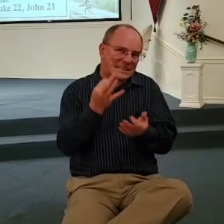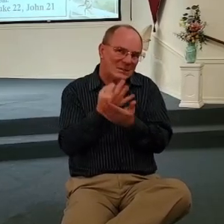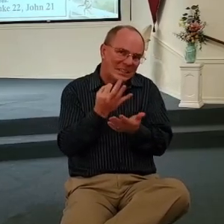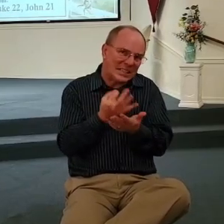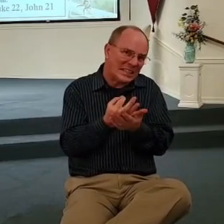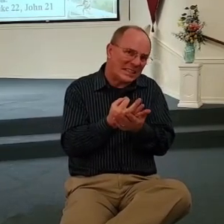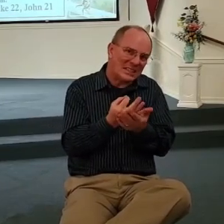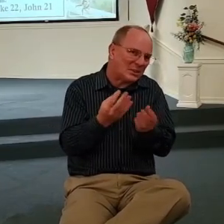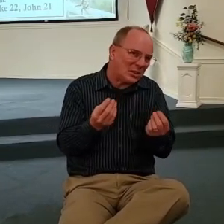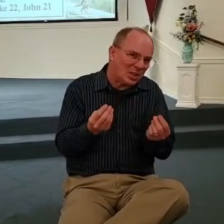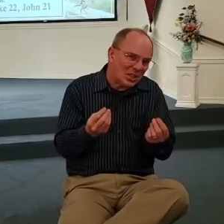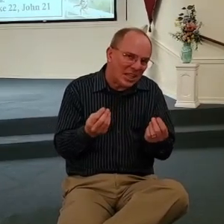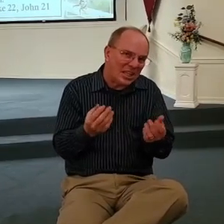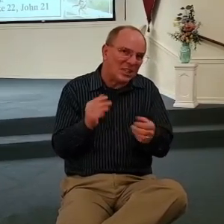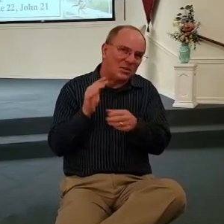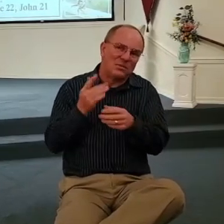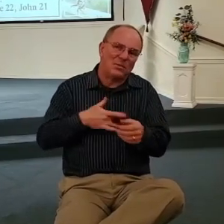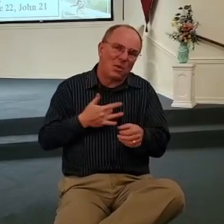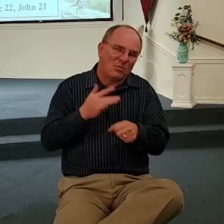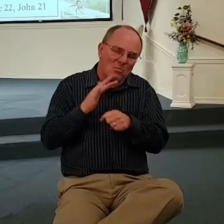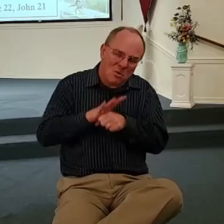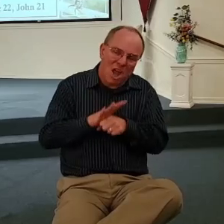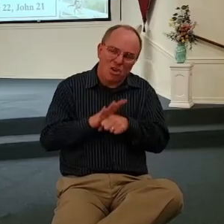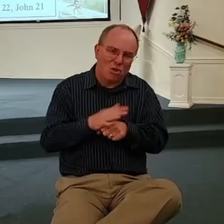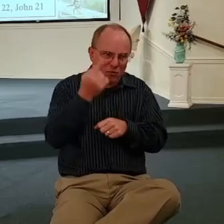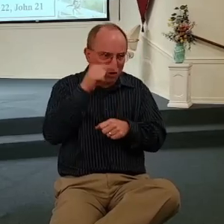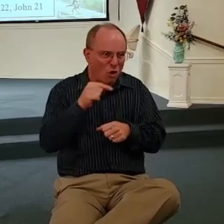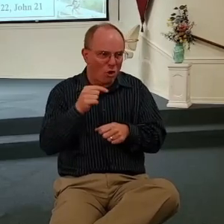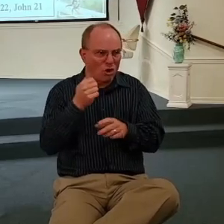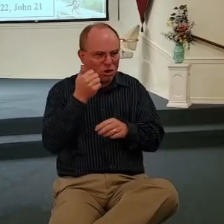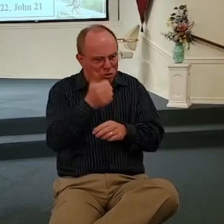pressure, both for you and your family.